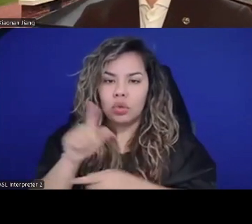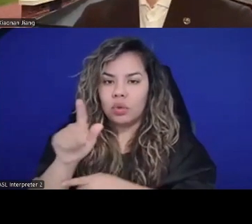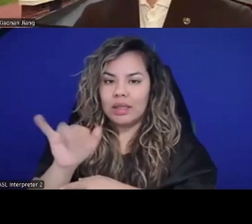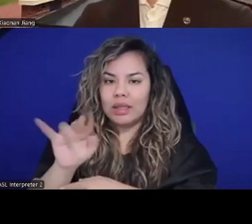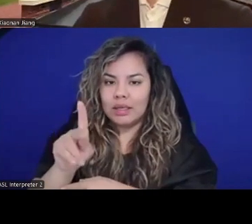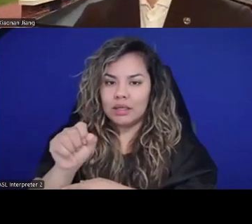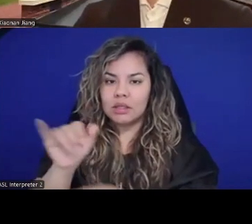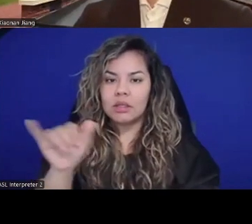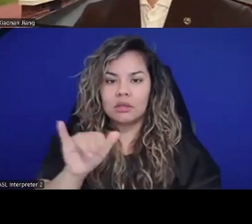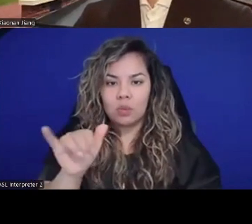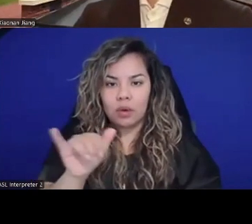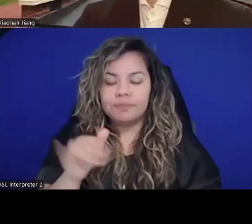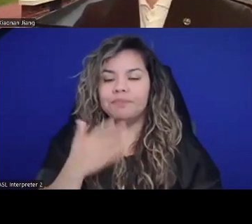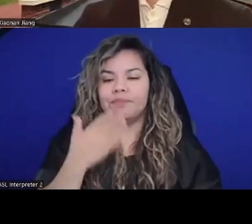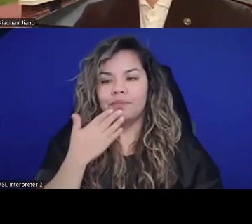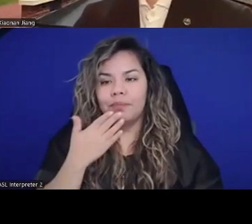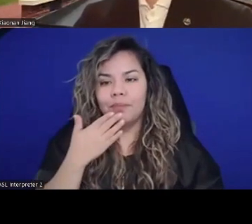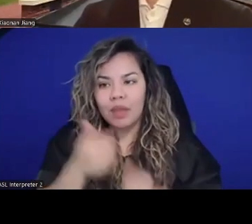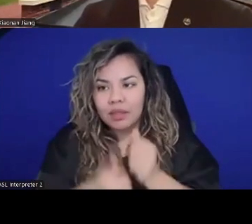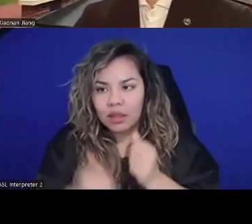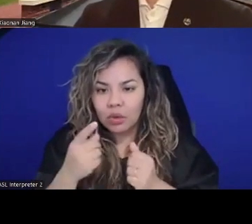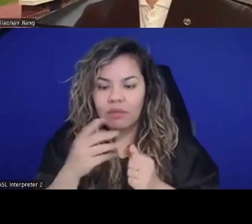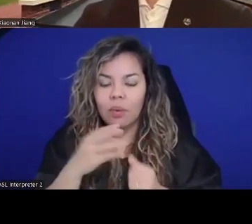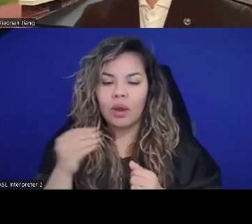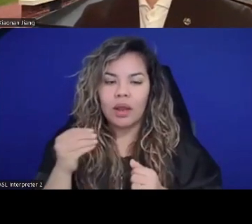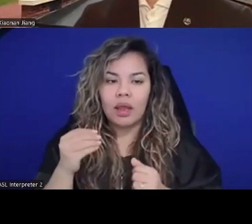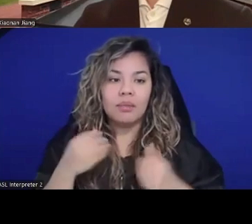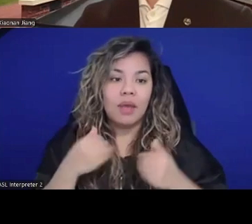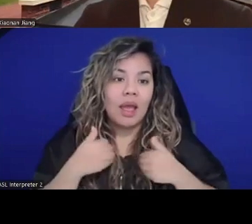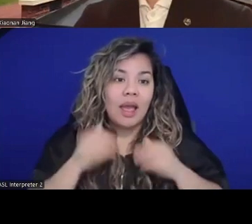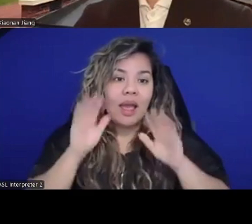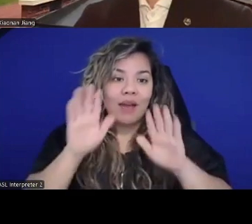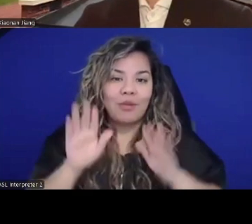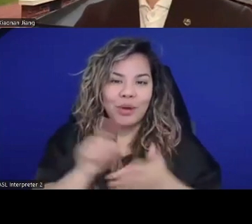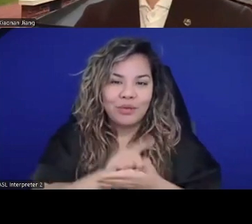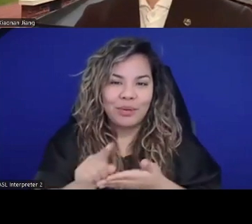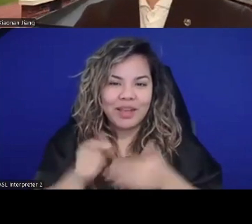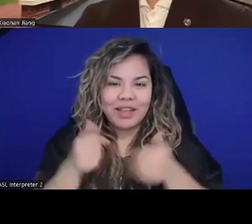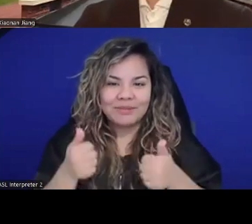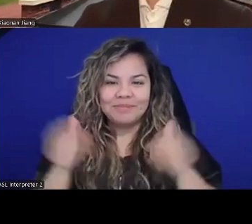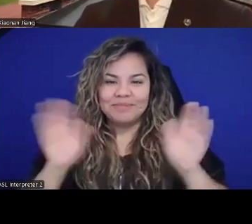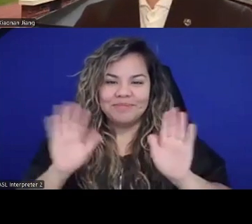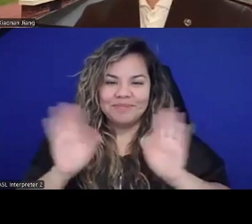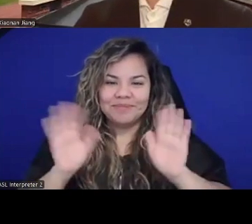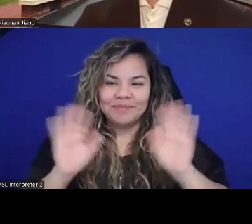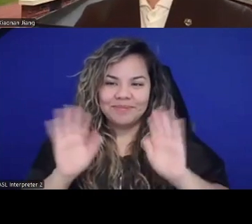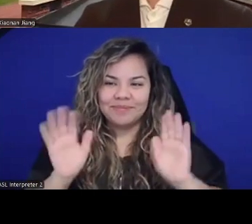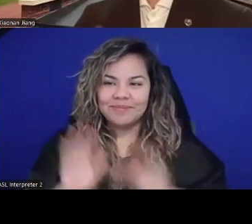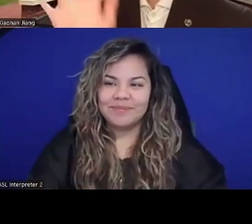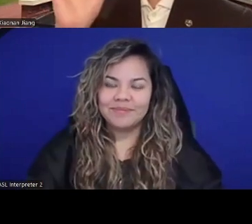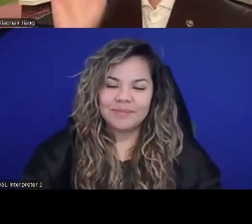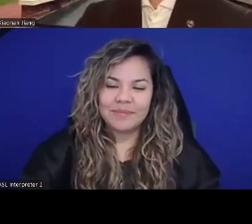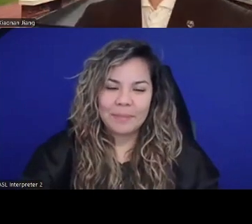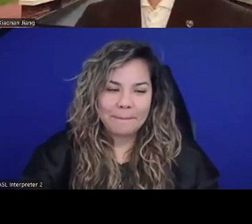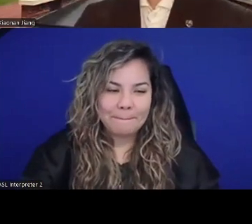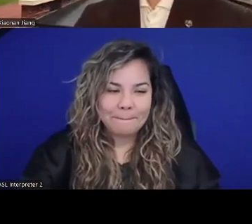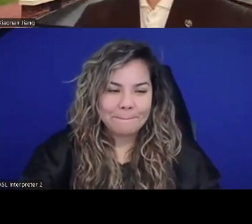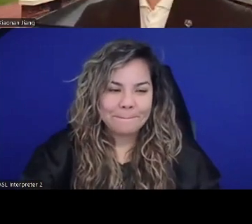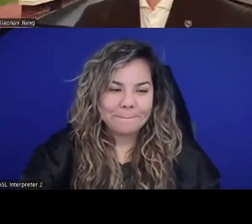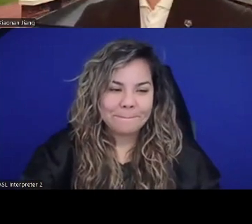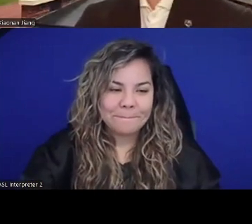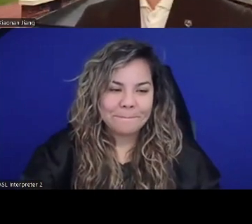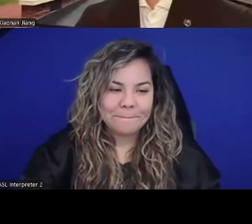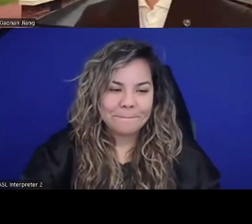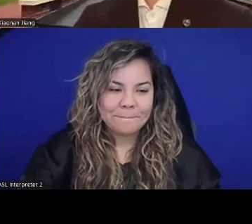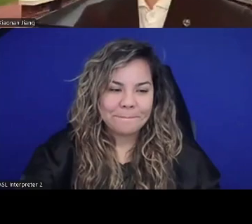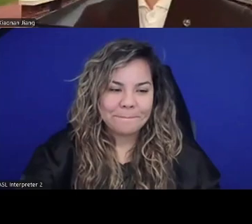well. So thank you, everyone, and have a wonderful week. Thank you.